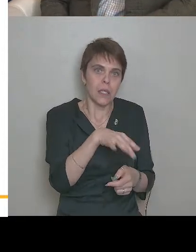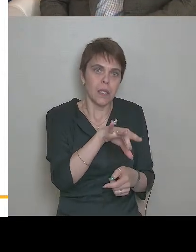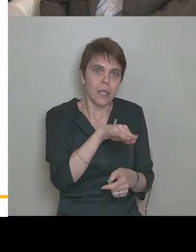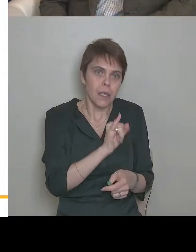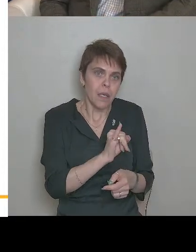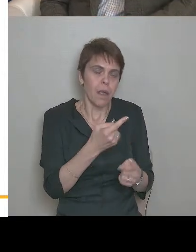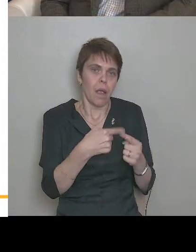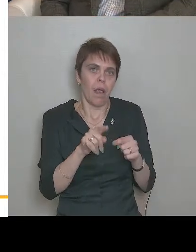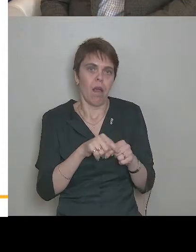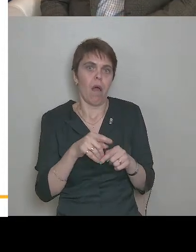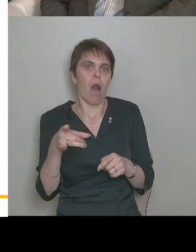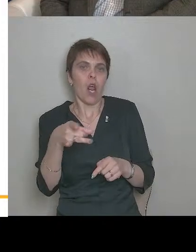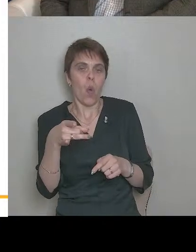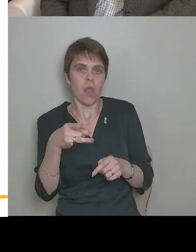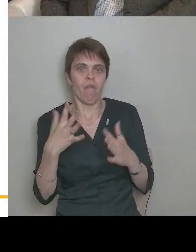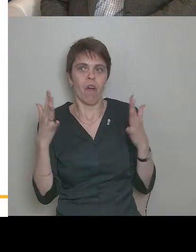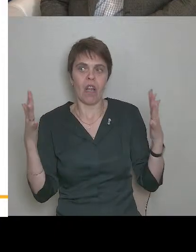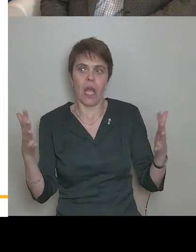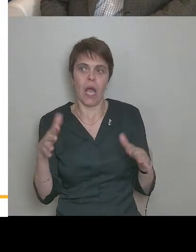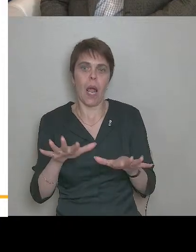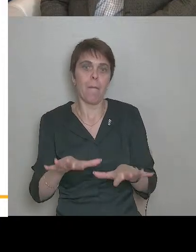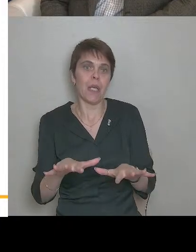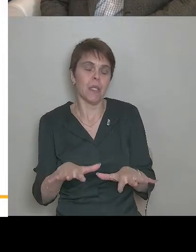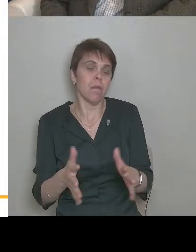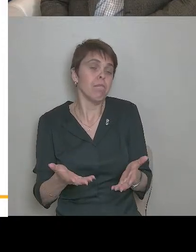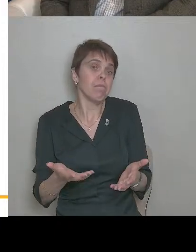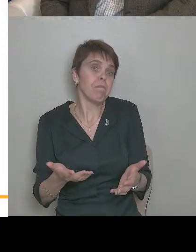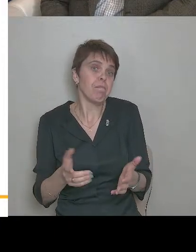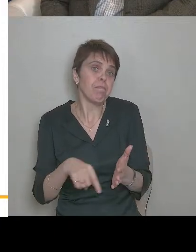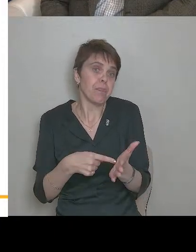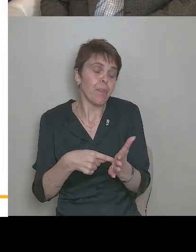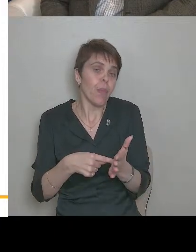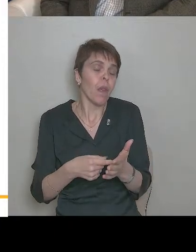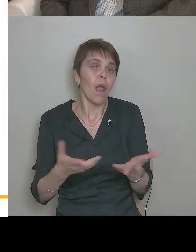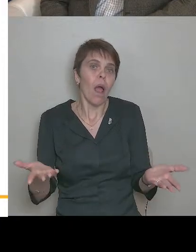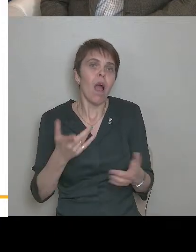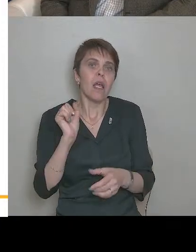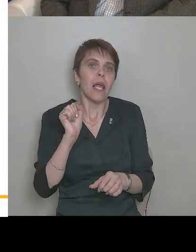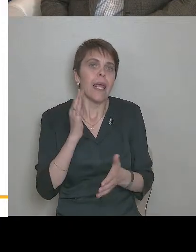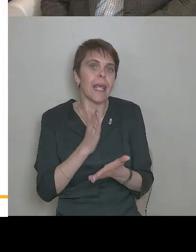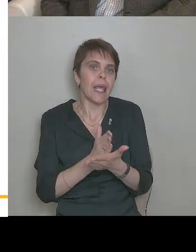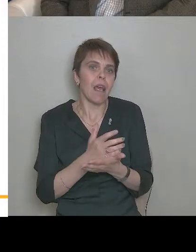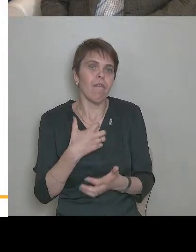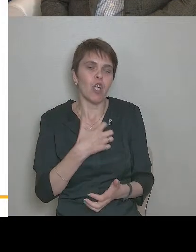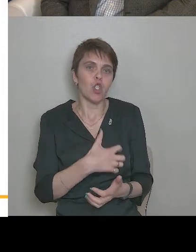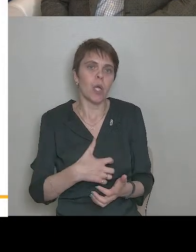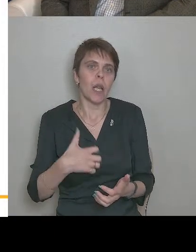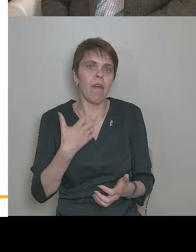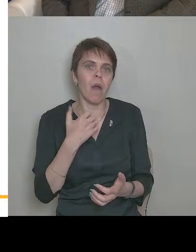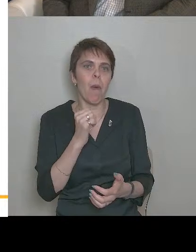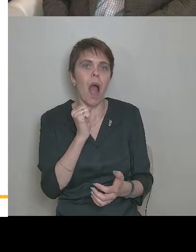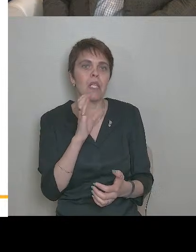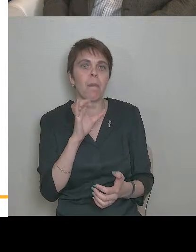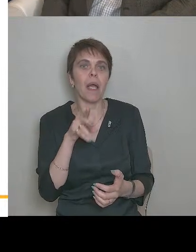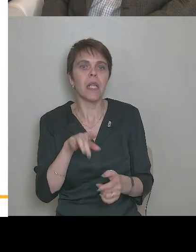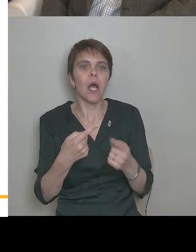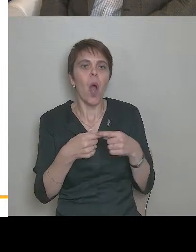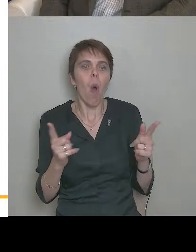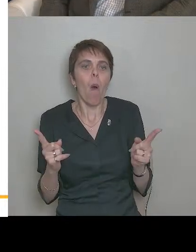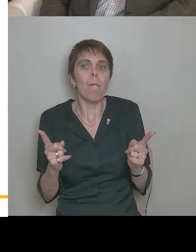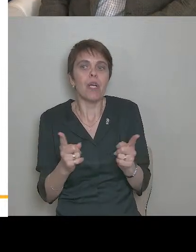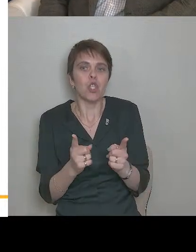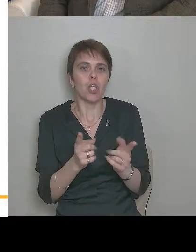for oblasts and rayons and big cities? And similarly, another aspect is